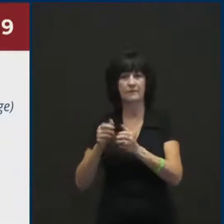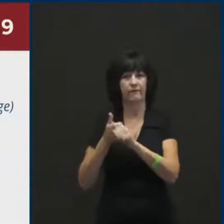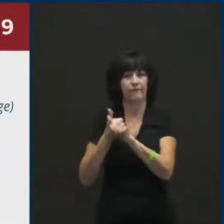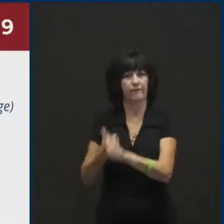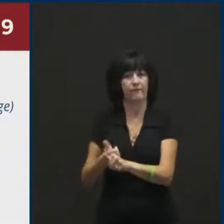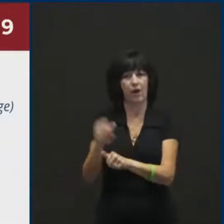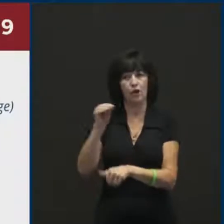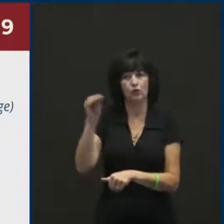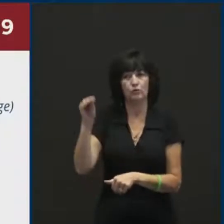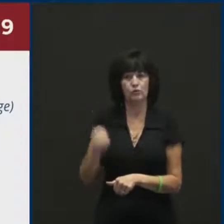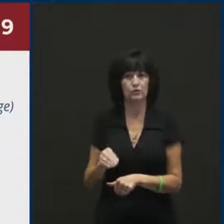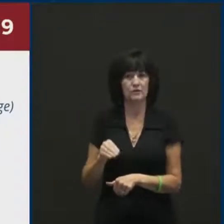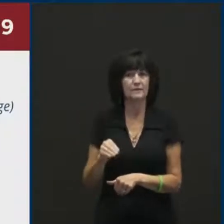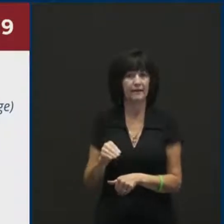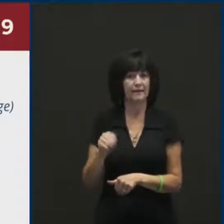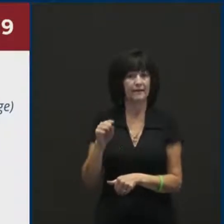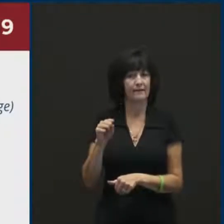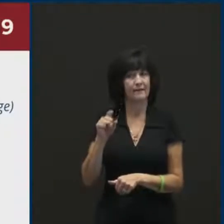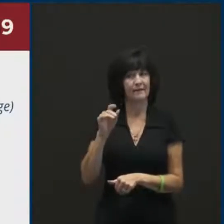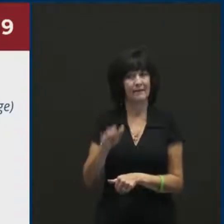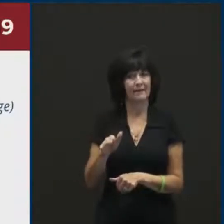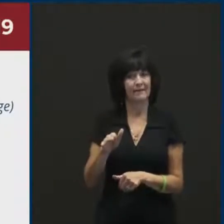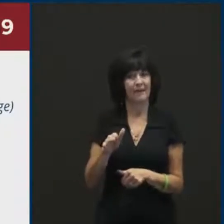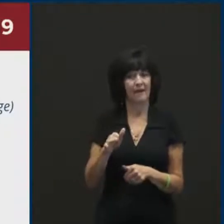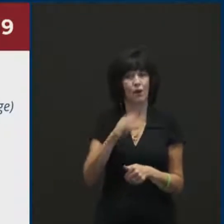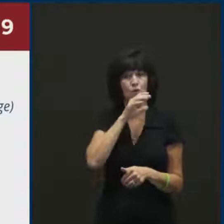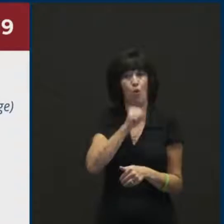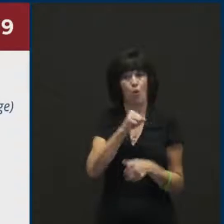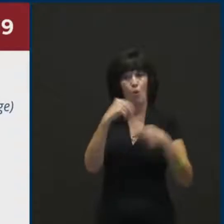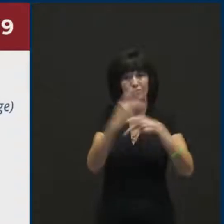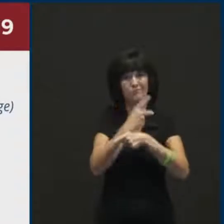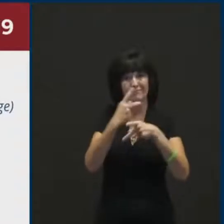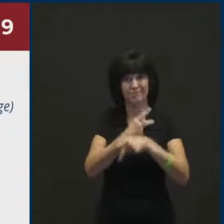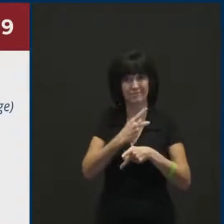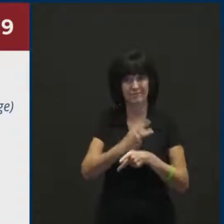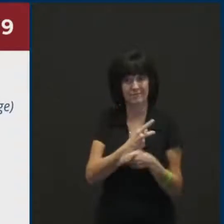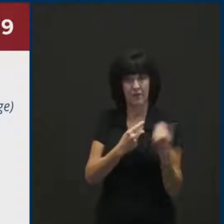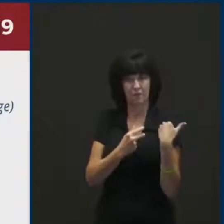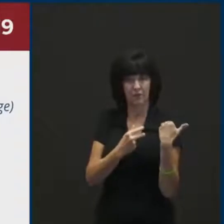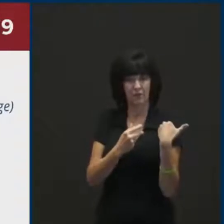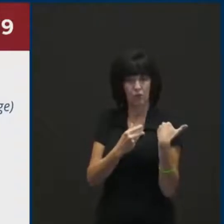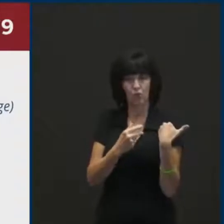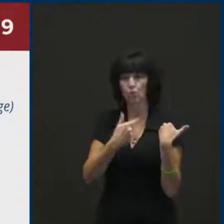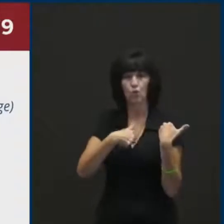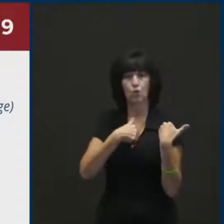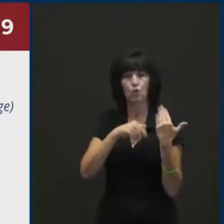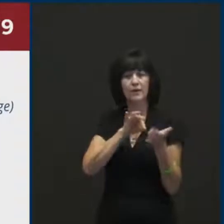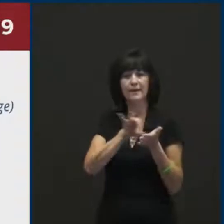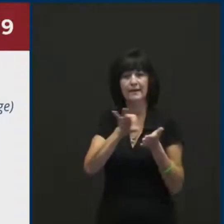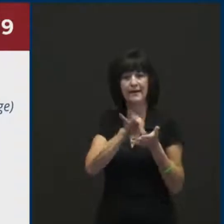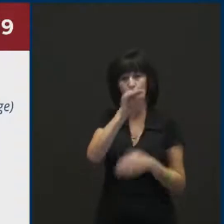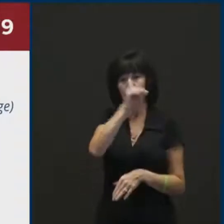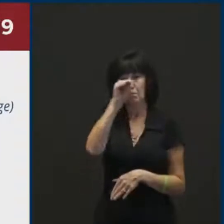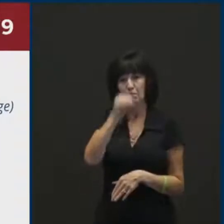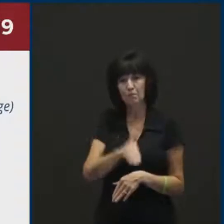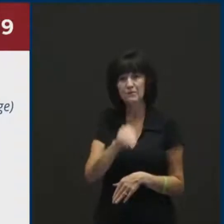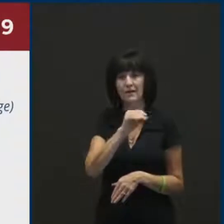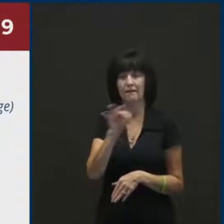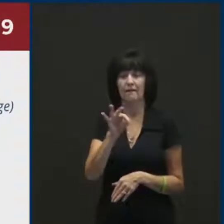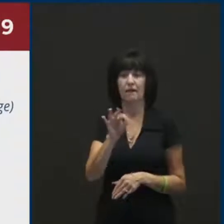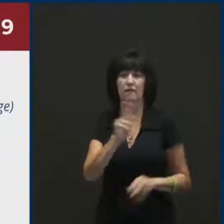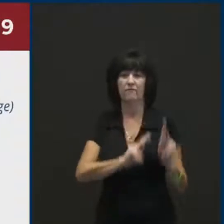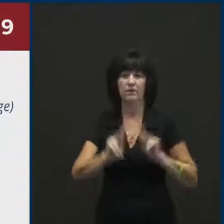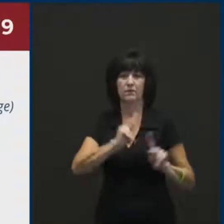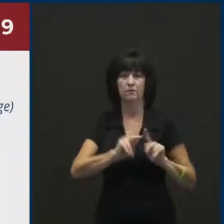the methodology that we have been using, which is a calculation of the percentage of persons testing positive. So